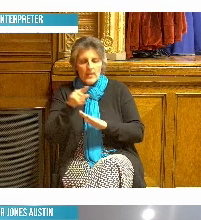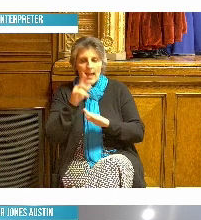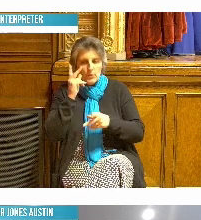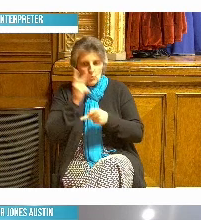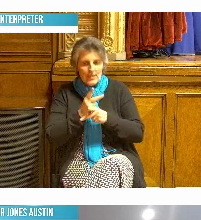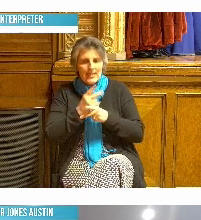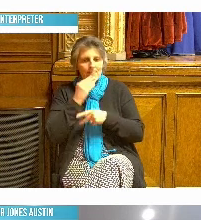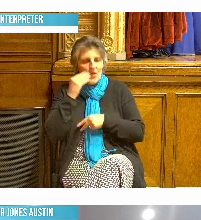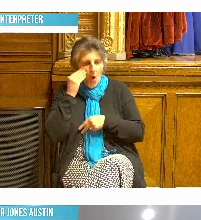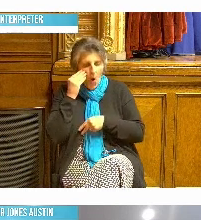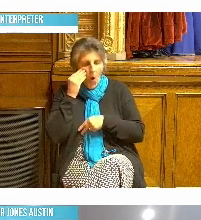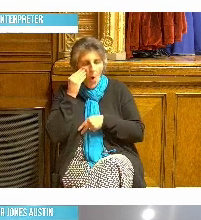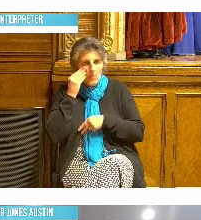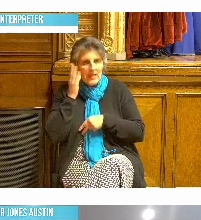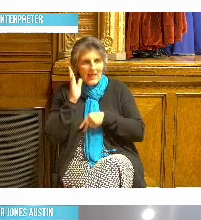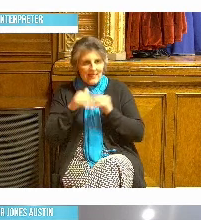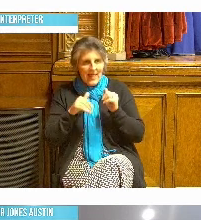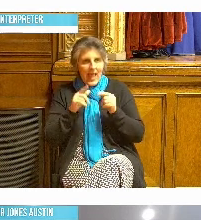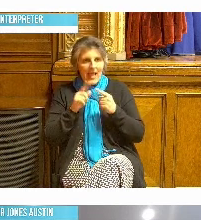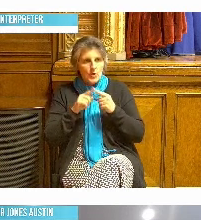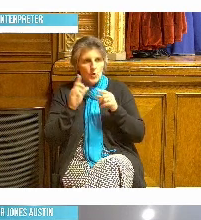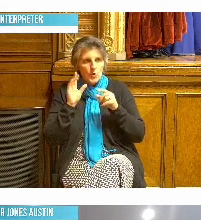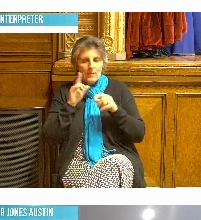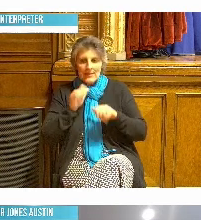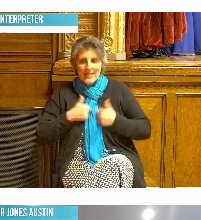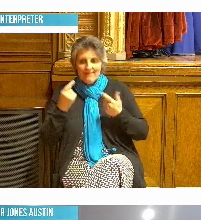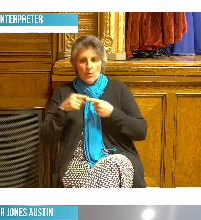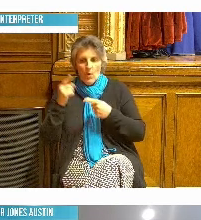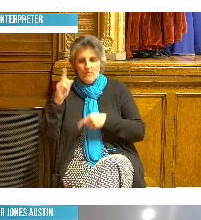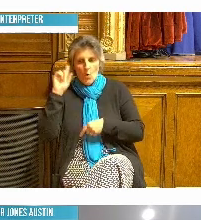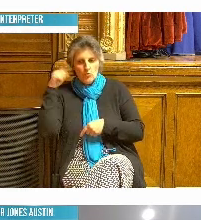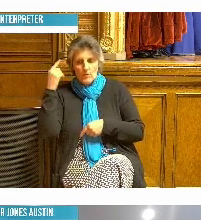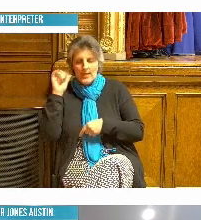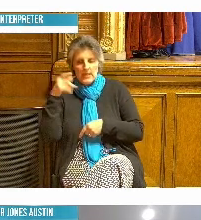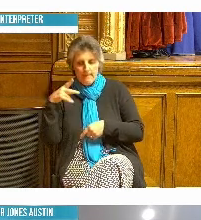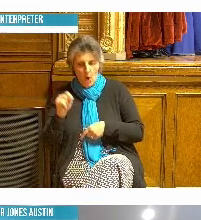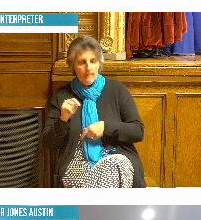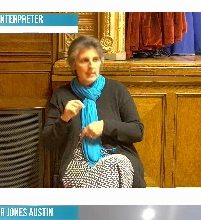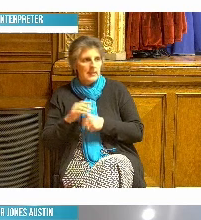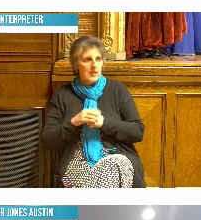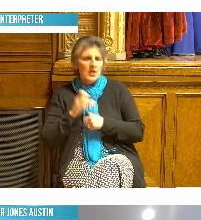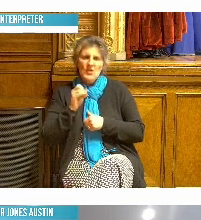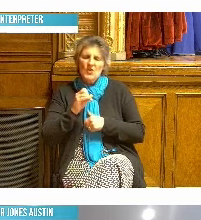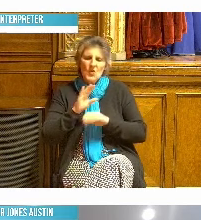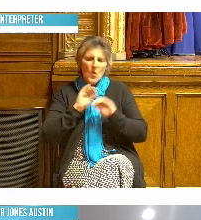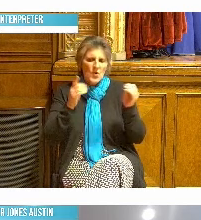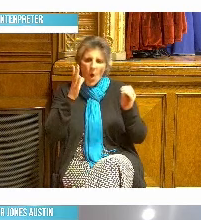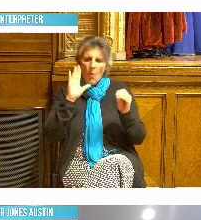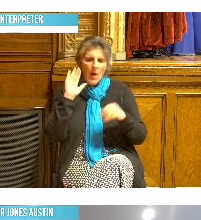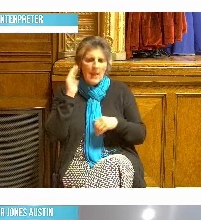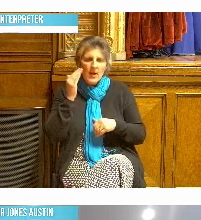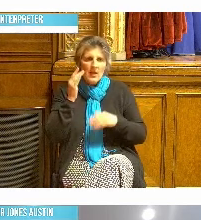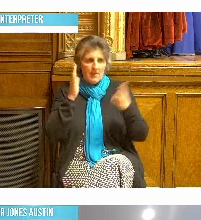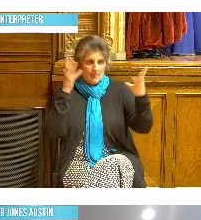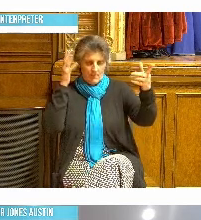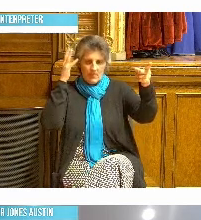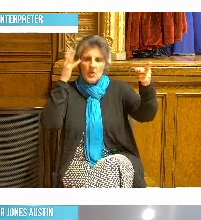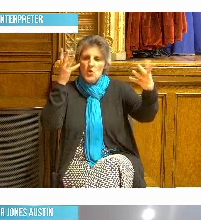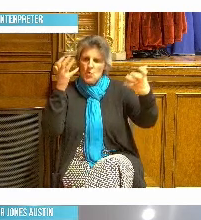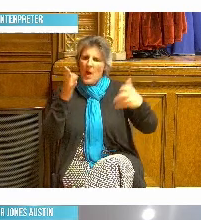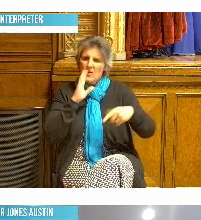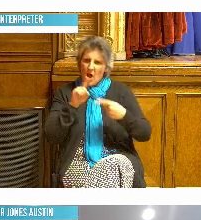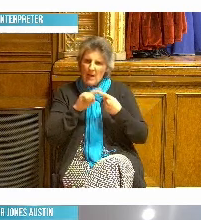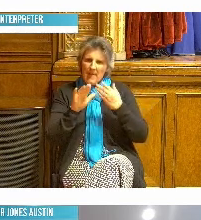their homes than it is to be in one of these crazy apartments. So no one apparently, you want to talk about